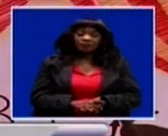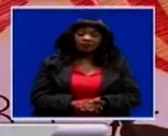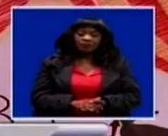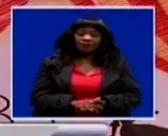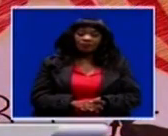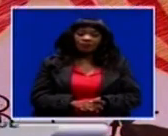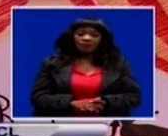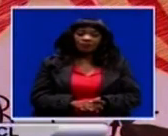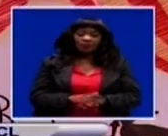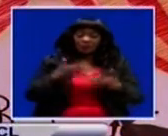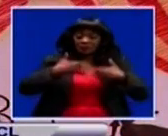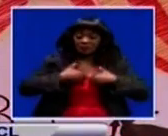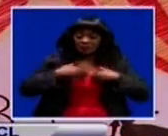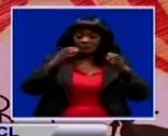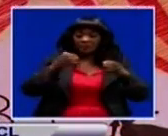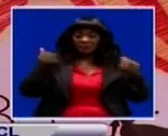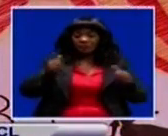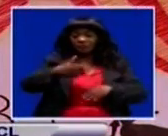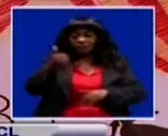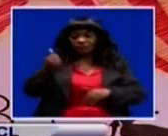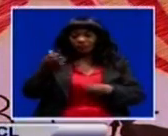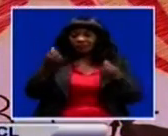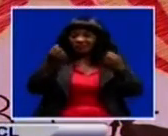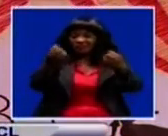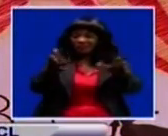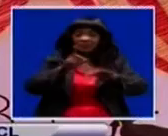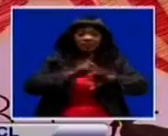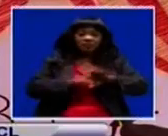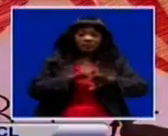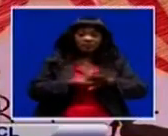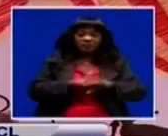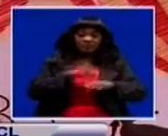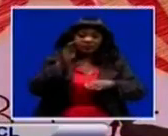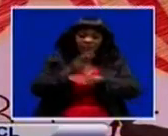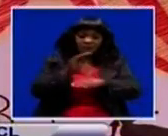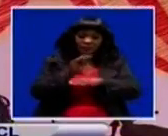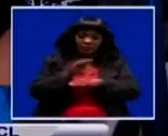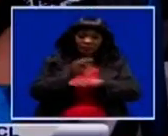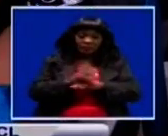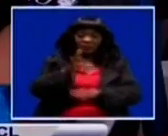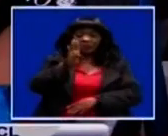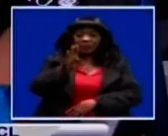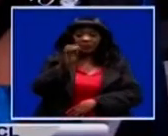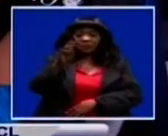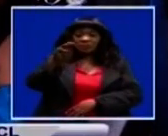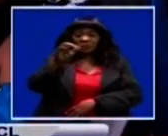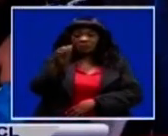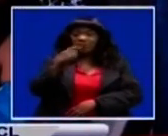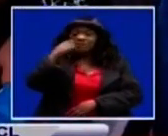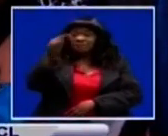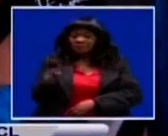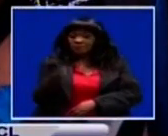potential. Many other times we say, Boma Yanganepo, or our government